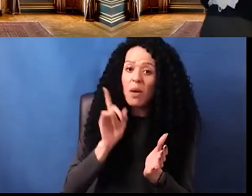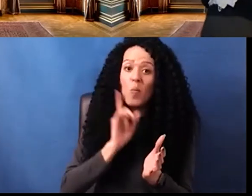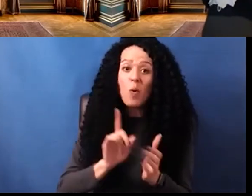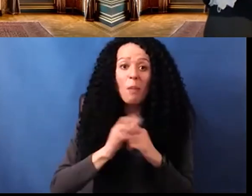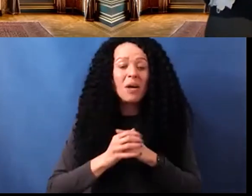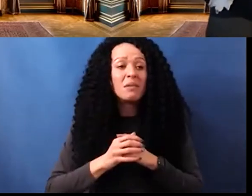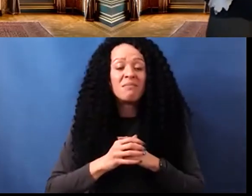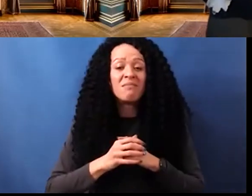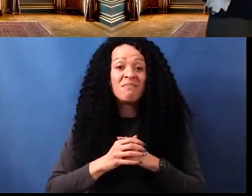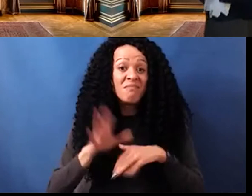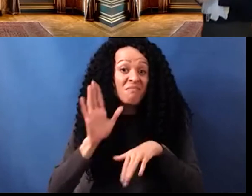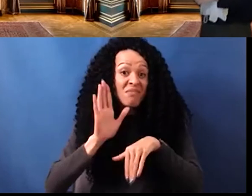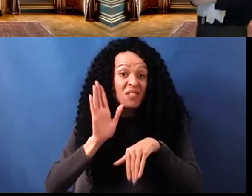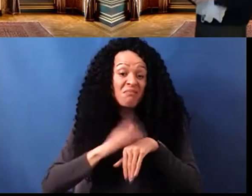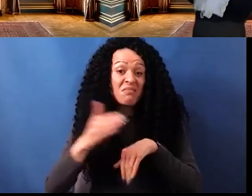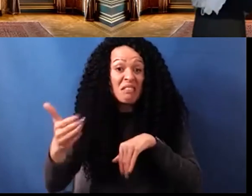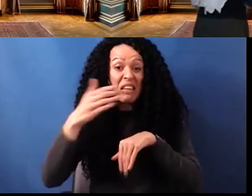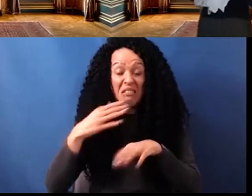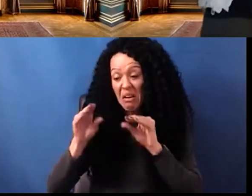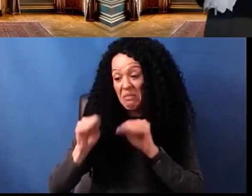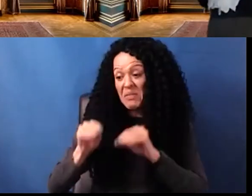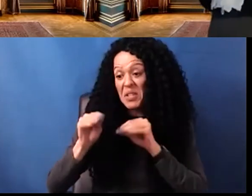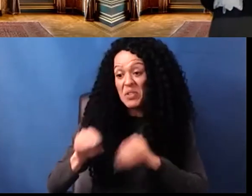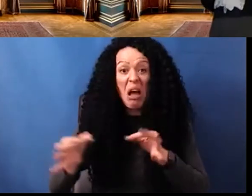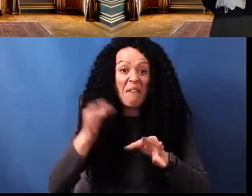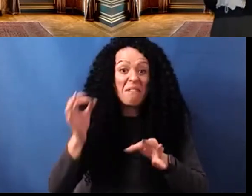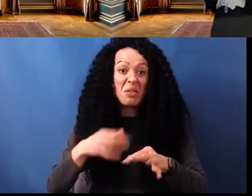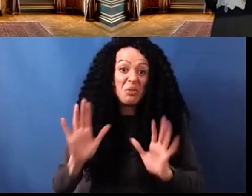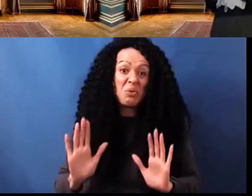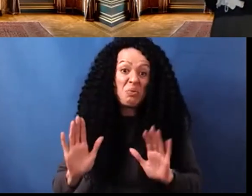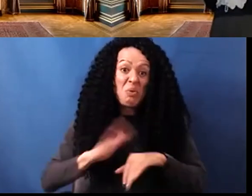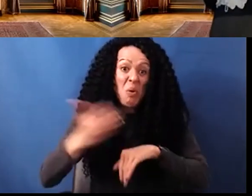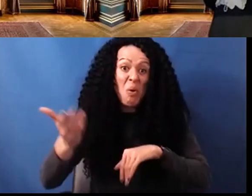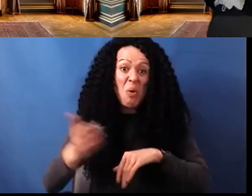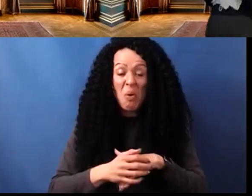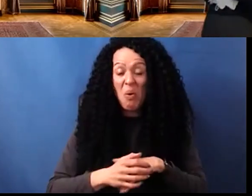charming woman, couldn't think of such trifles, you know.